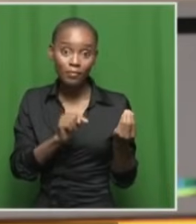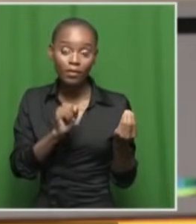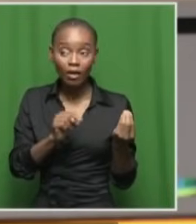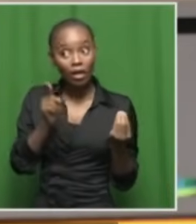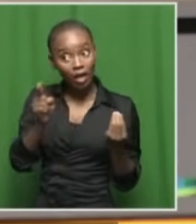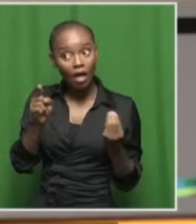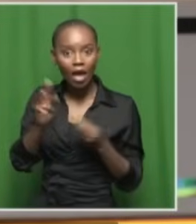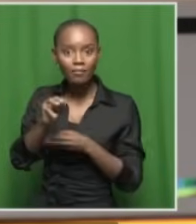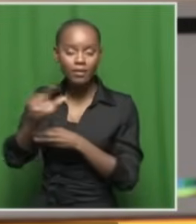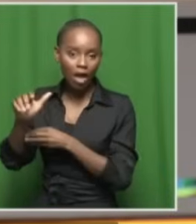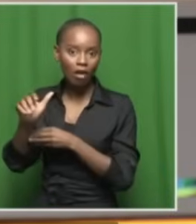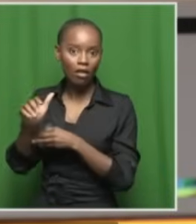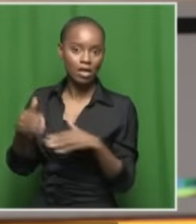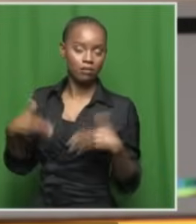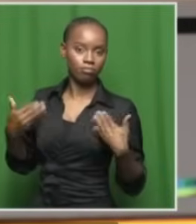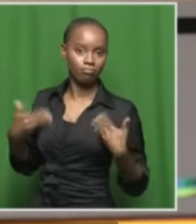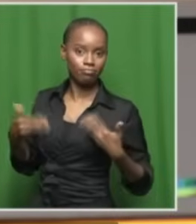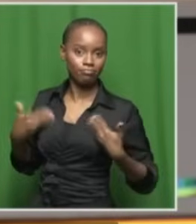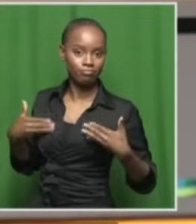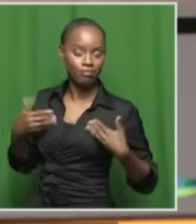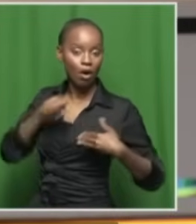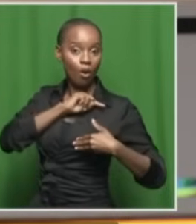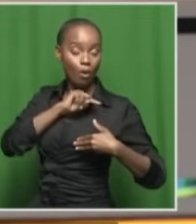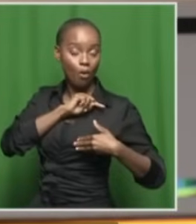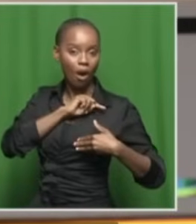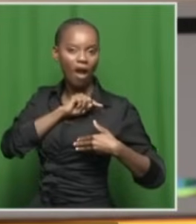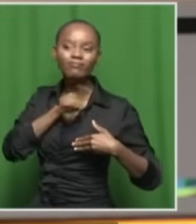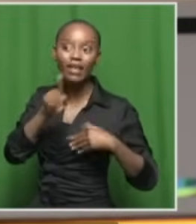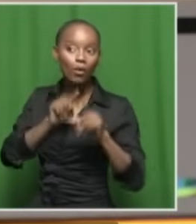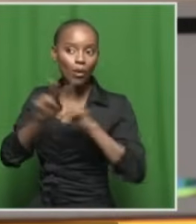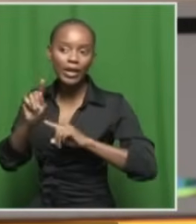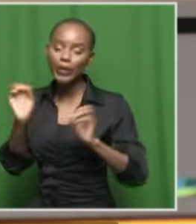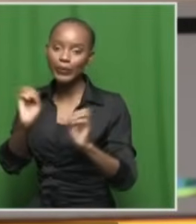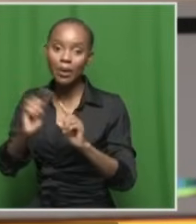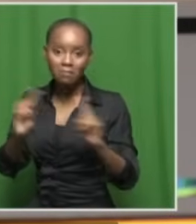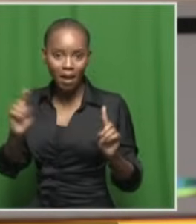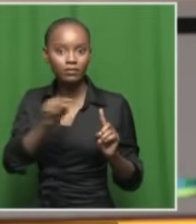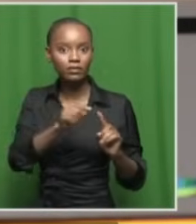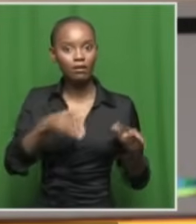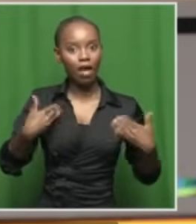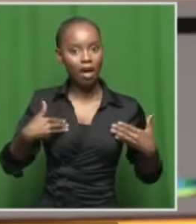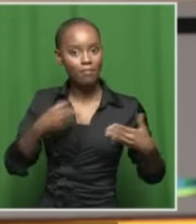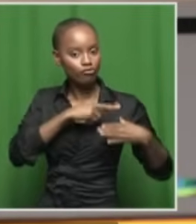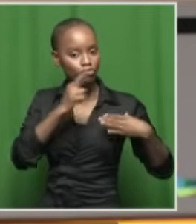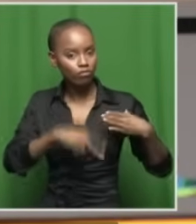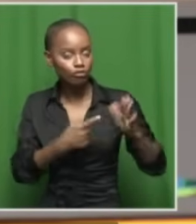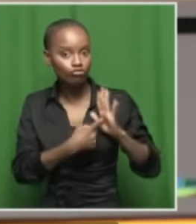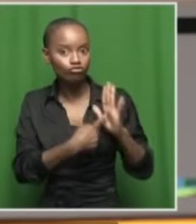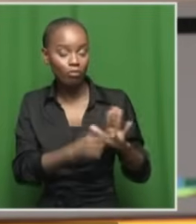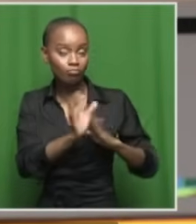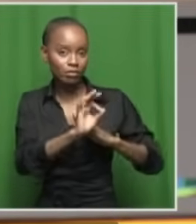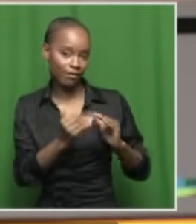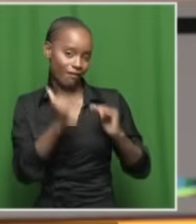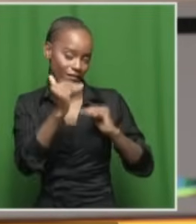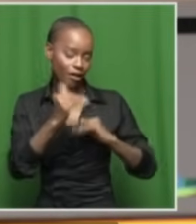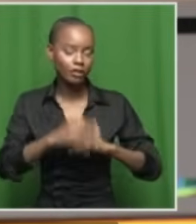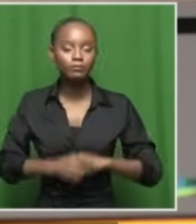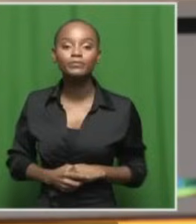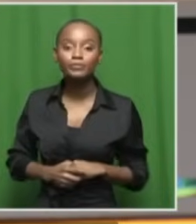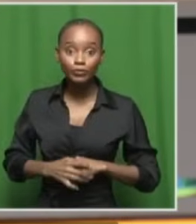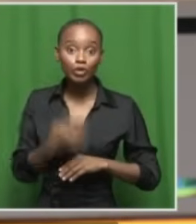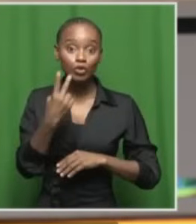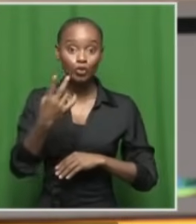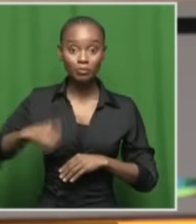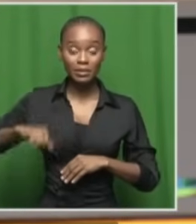think, would be satisfactory, because in a case, in one of those 2 municipalities, they managed